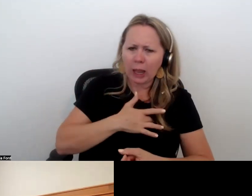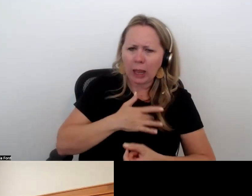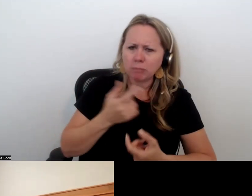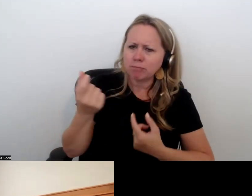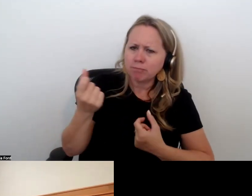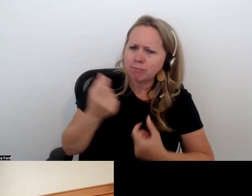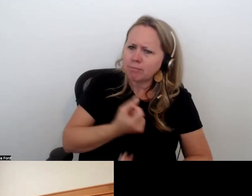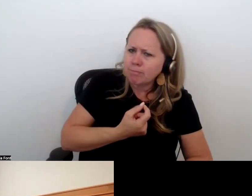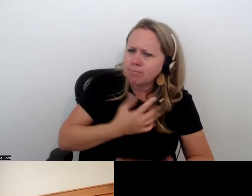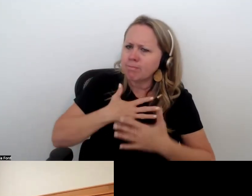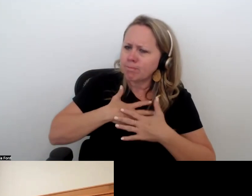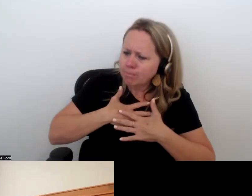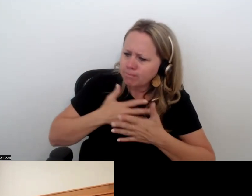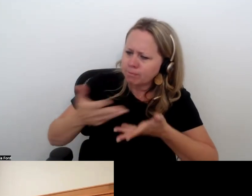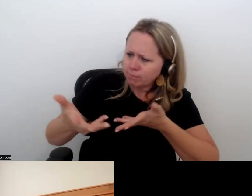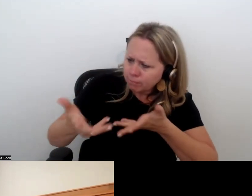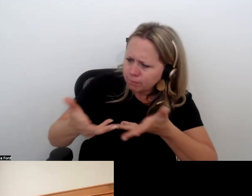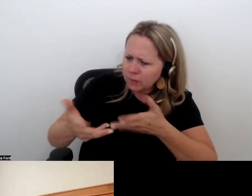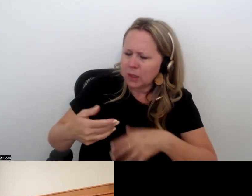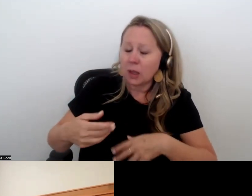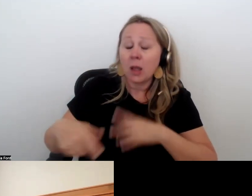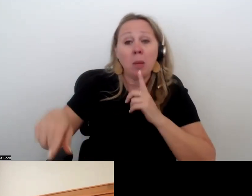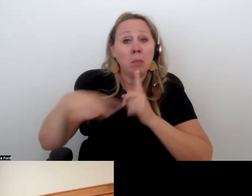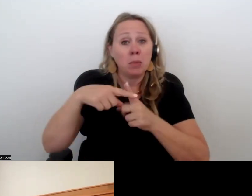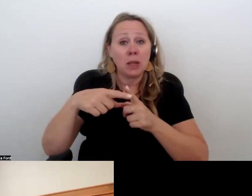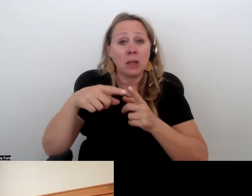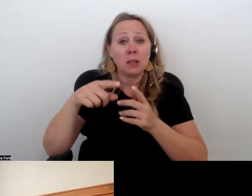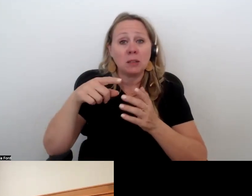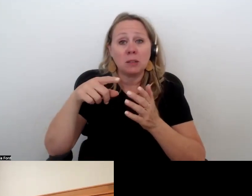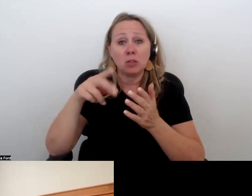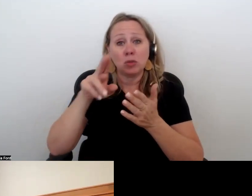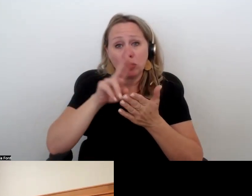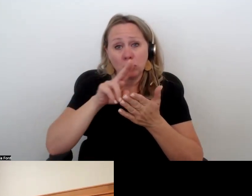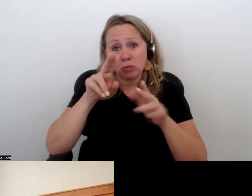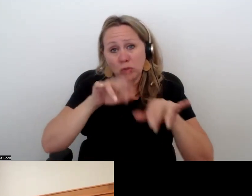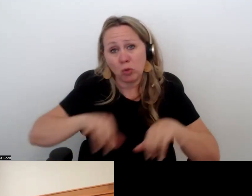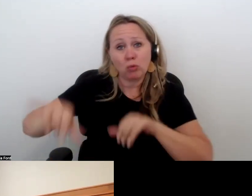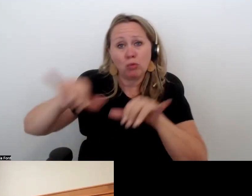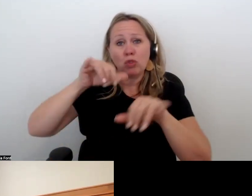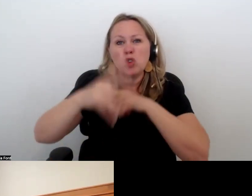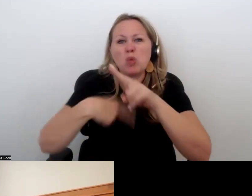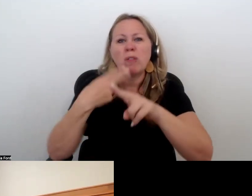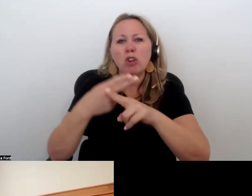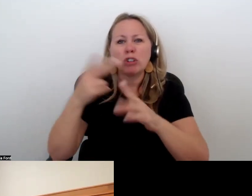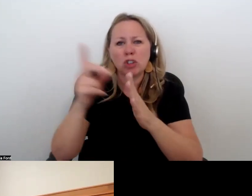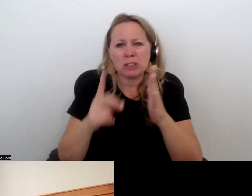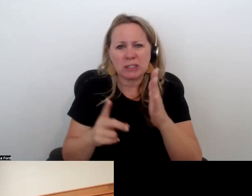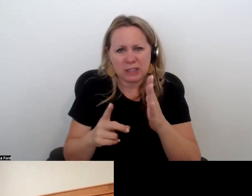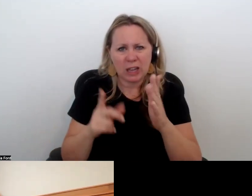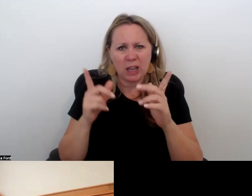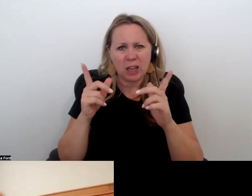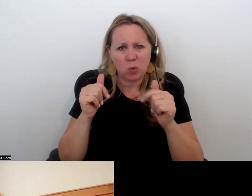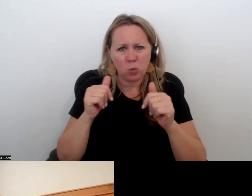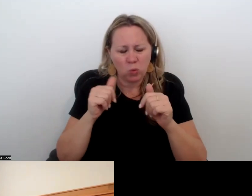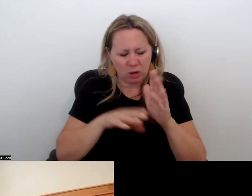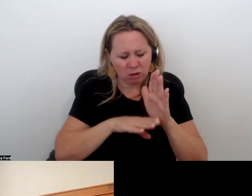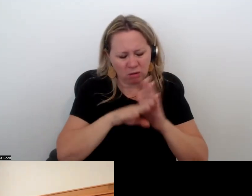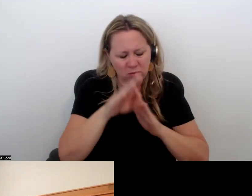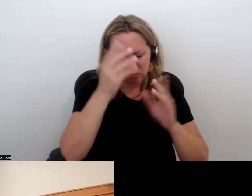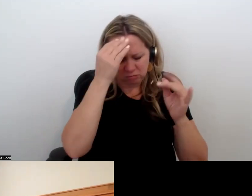Secondly, I do think about universal design for learning when I structure my course. This helps